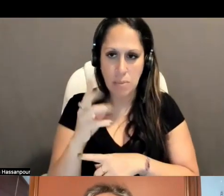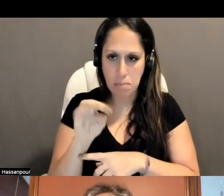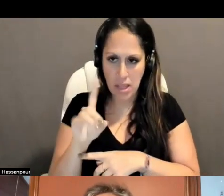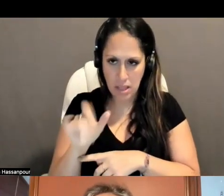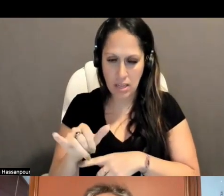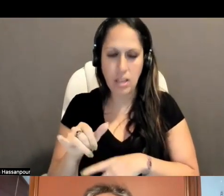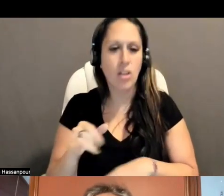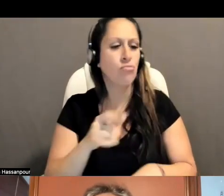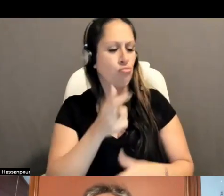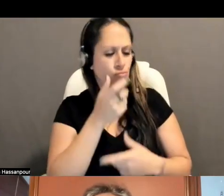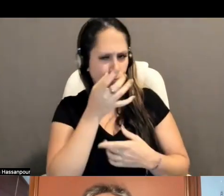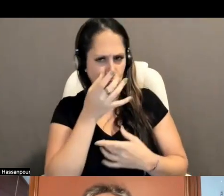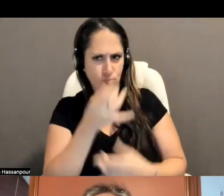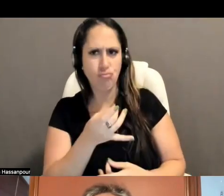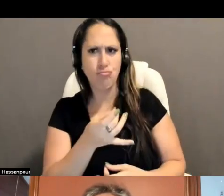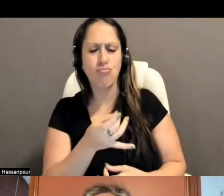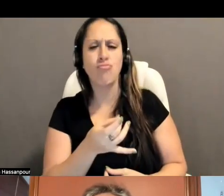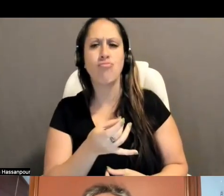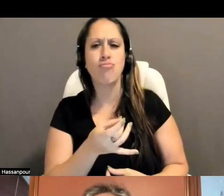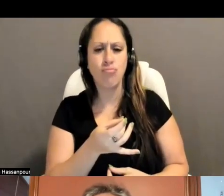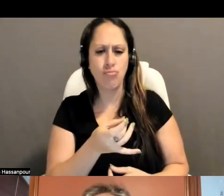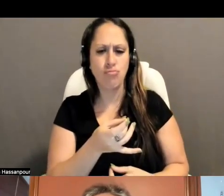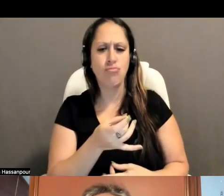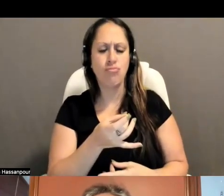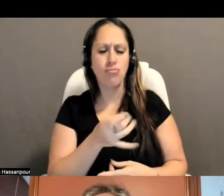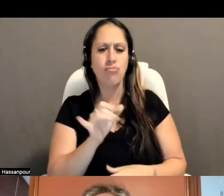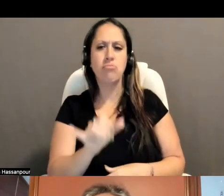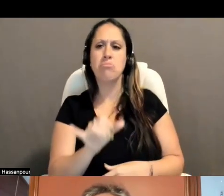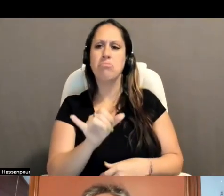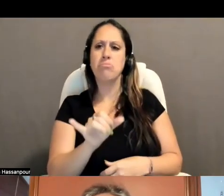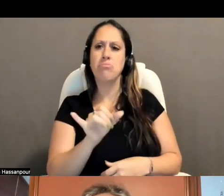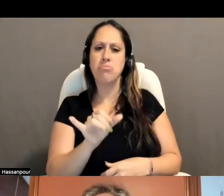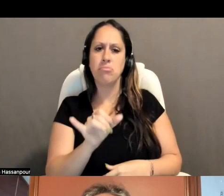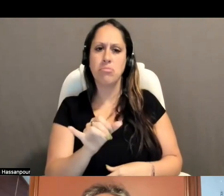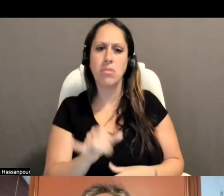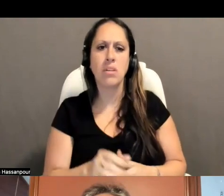interesting. Yes. Oh.